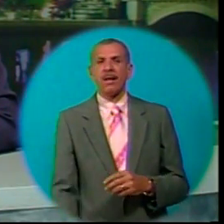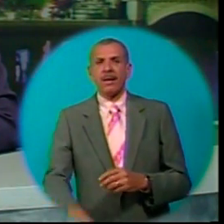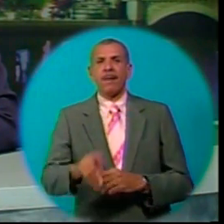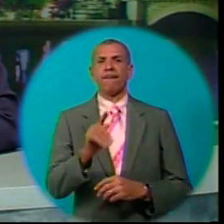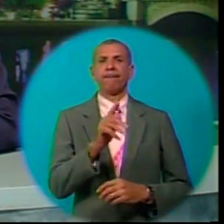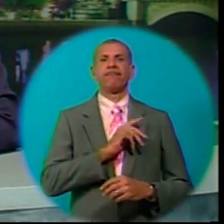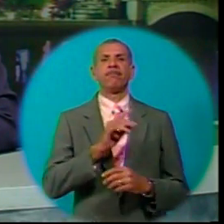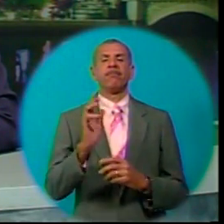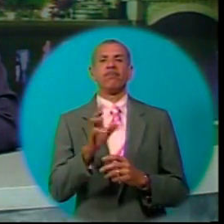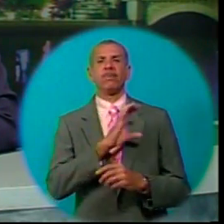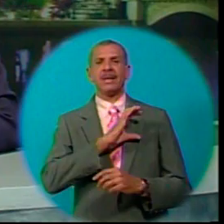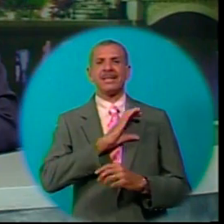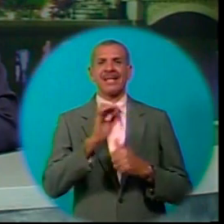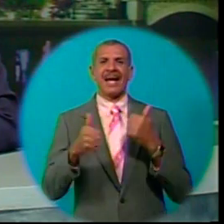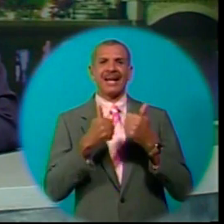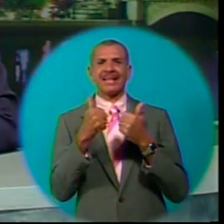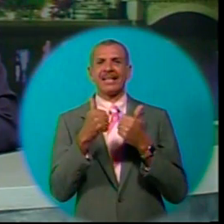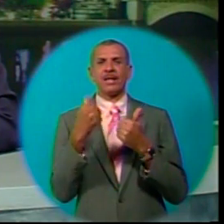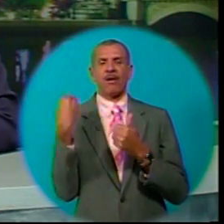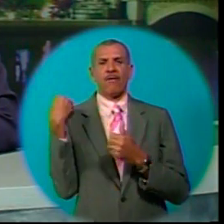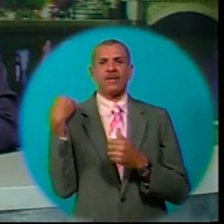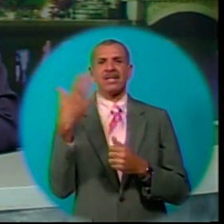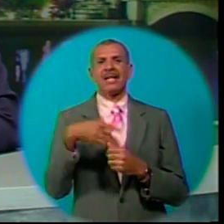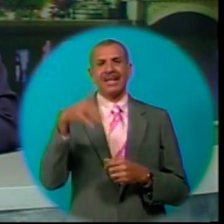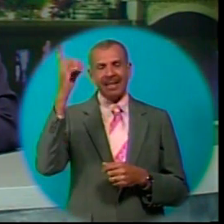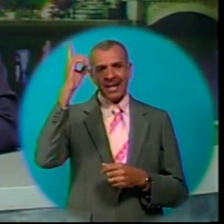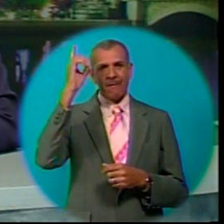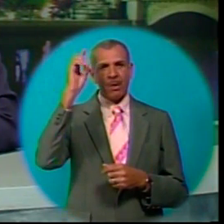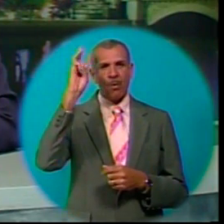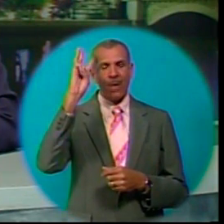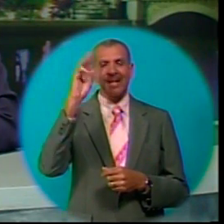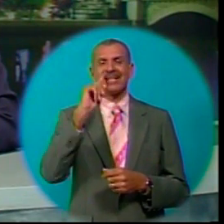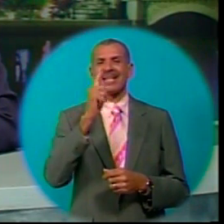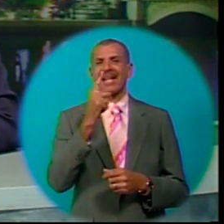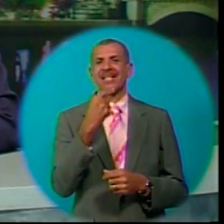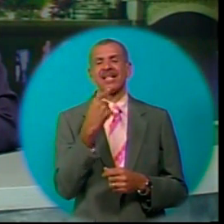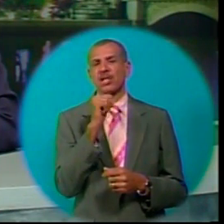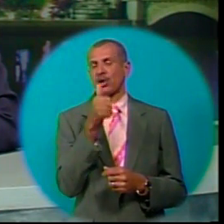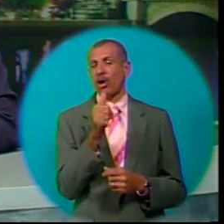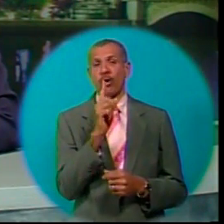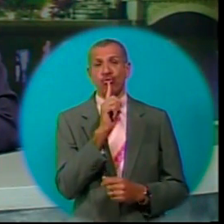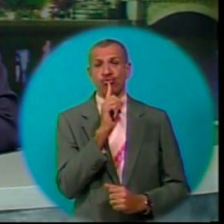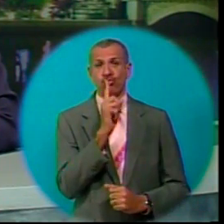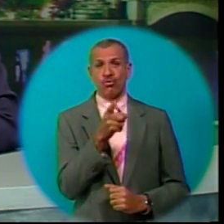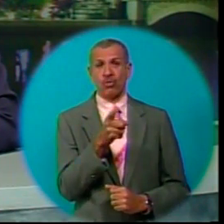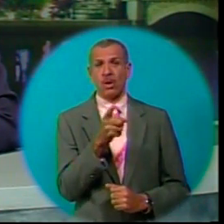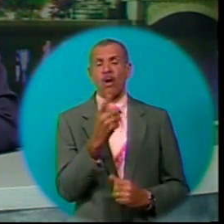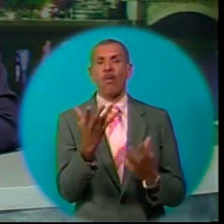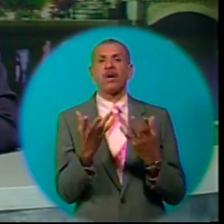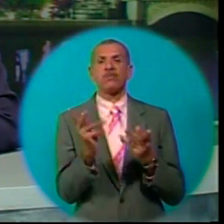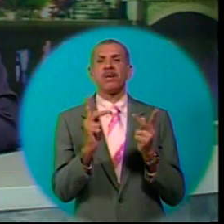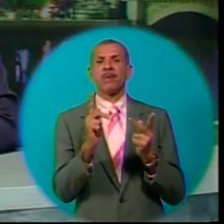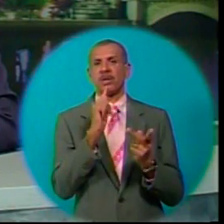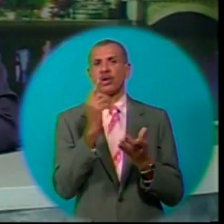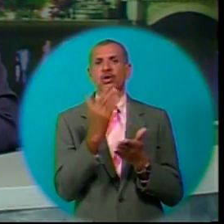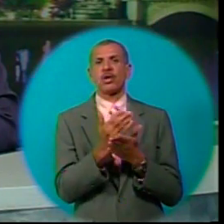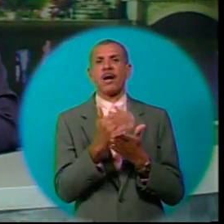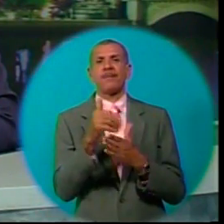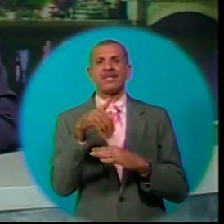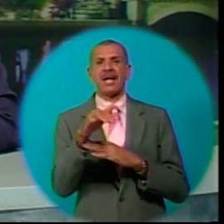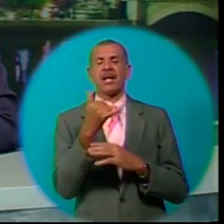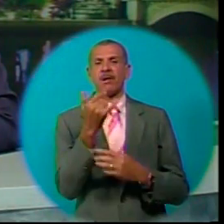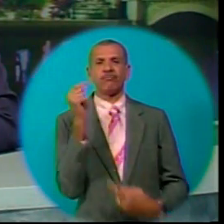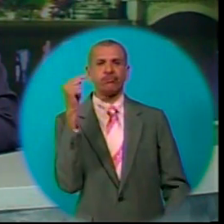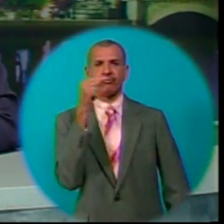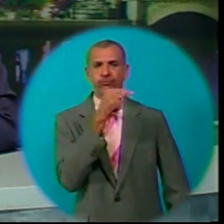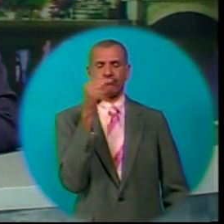Relations Officer, Acting Assistant Superintendent David Welch, says this is simply not true and wants people to stop sending out